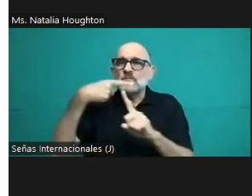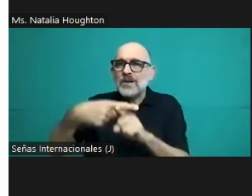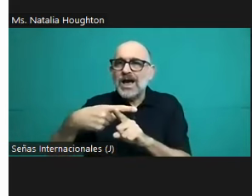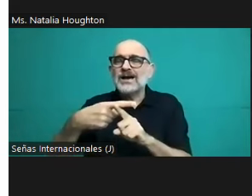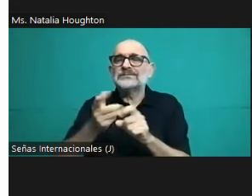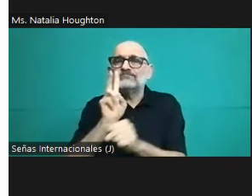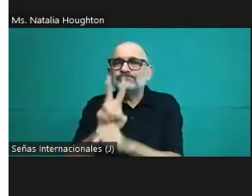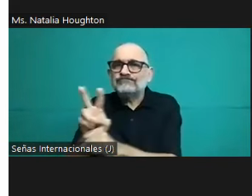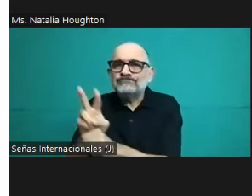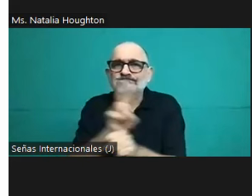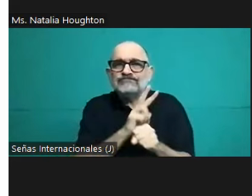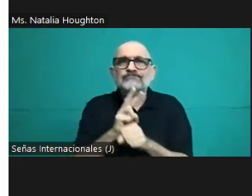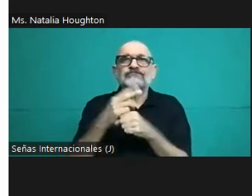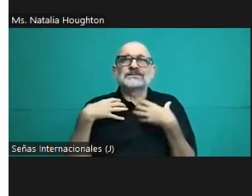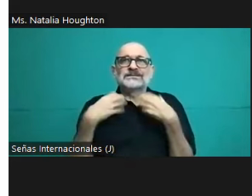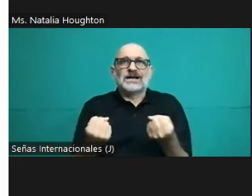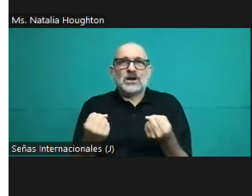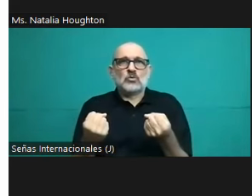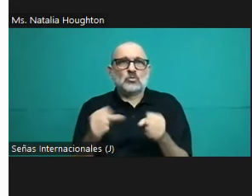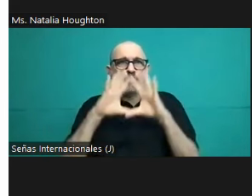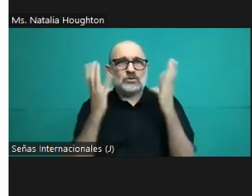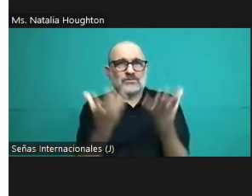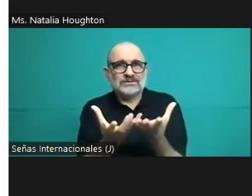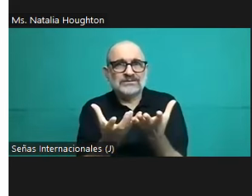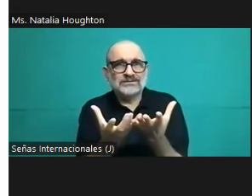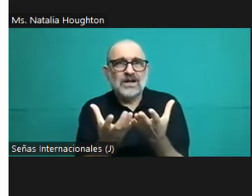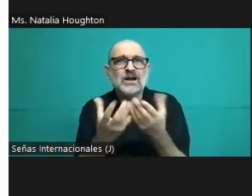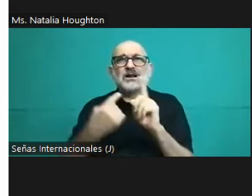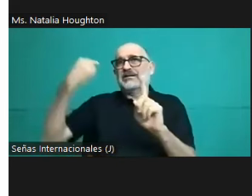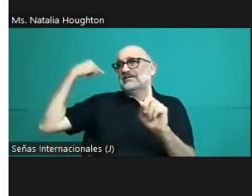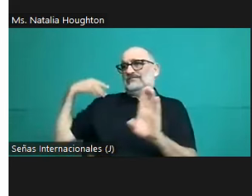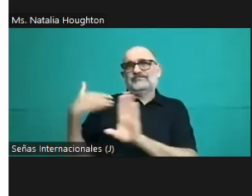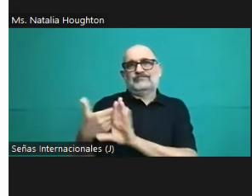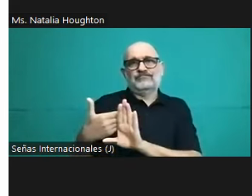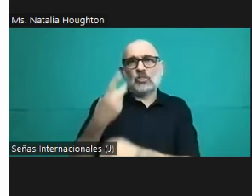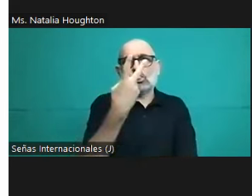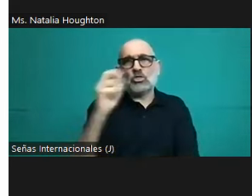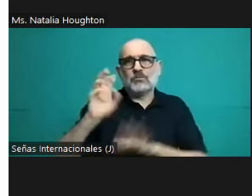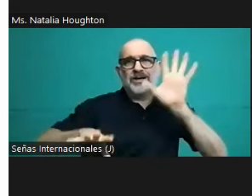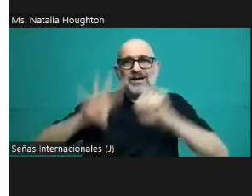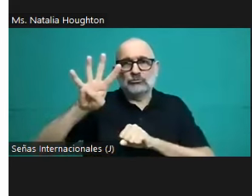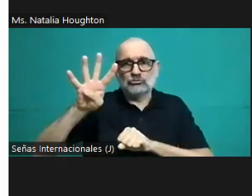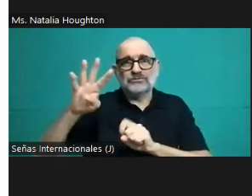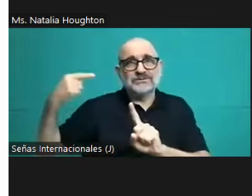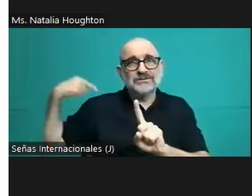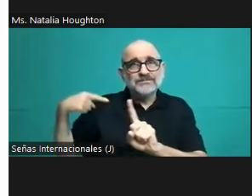a central pillar which has opened an agenda of technical cooperation throughout the